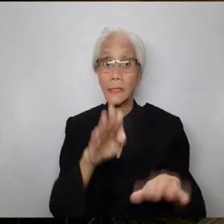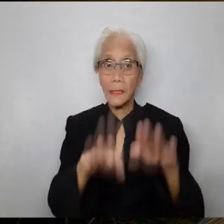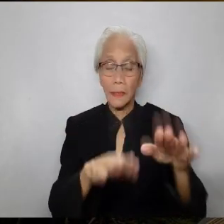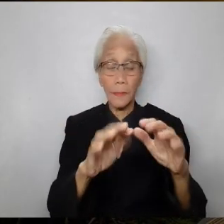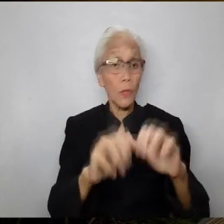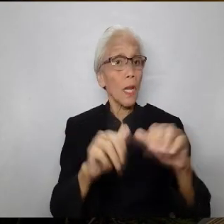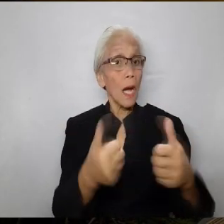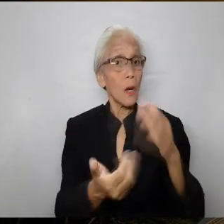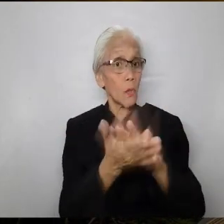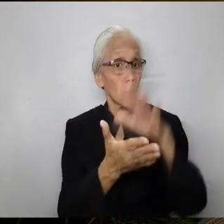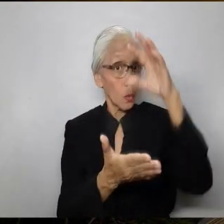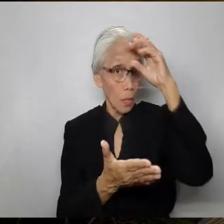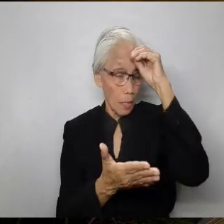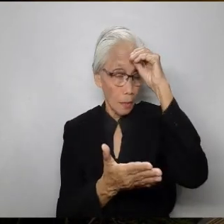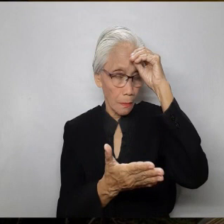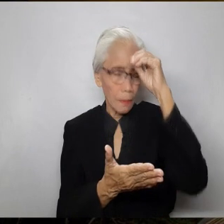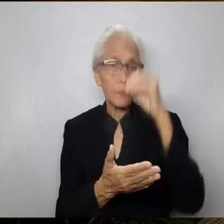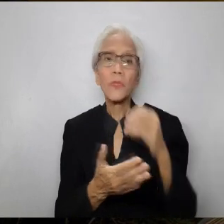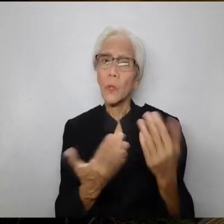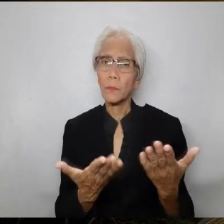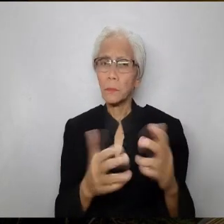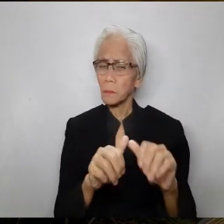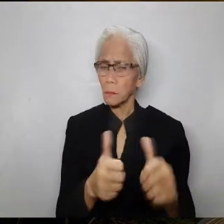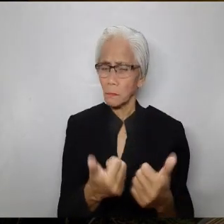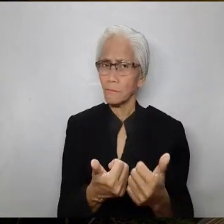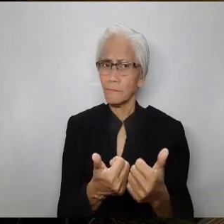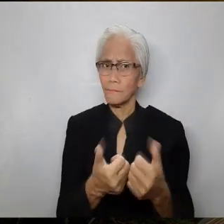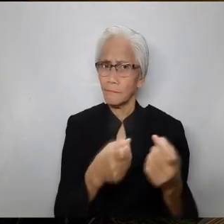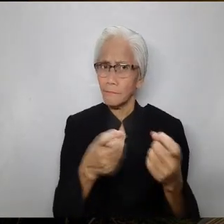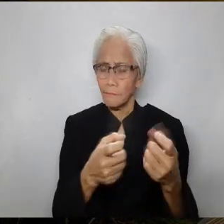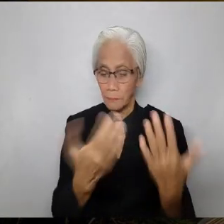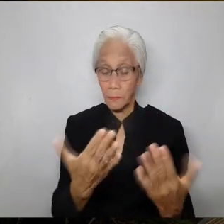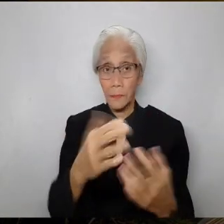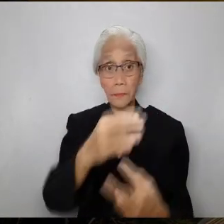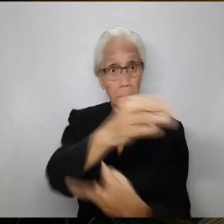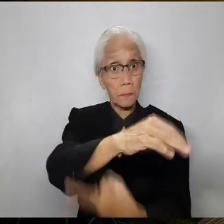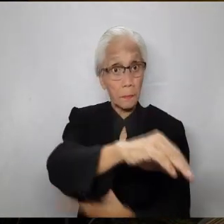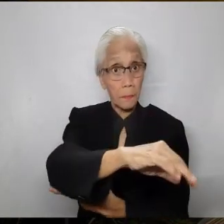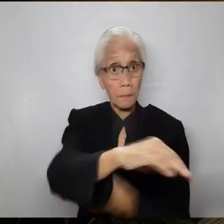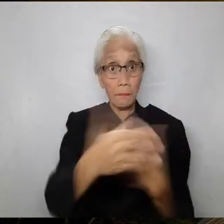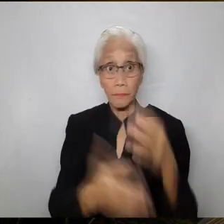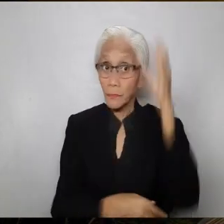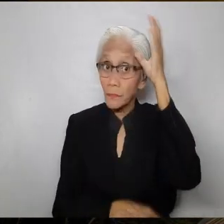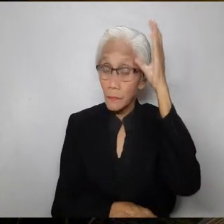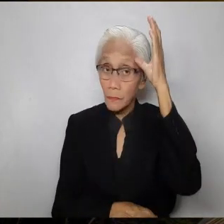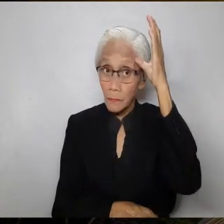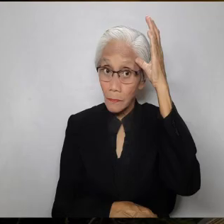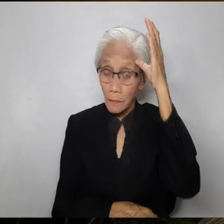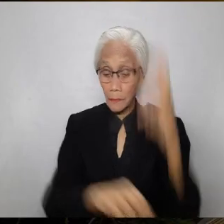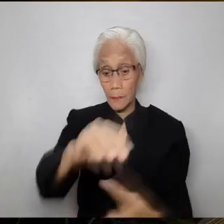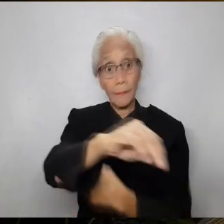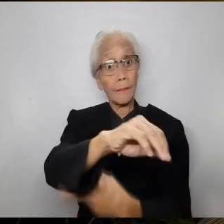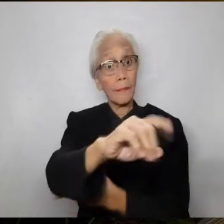then offer some practical steps on how to burn or get rid of this bridge. And